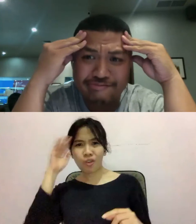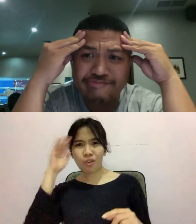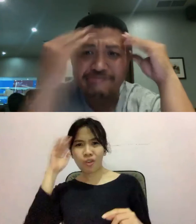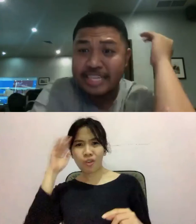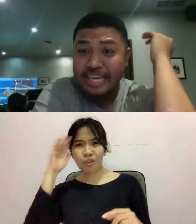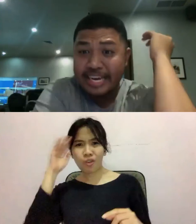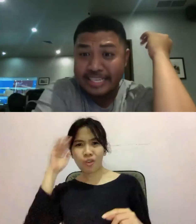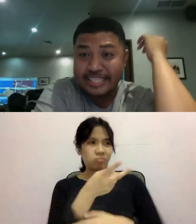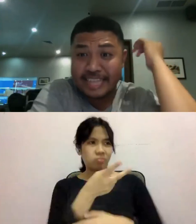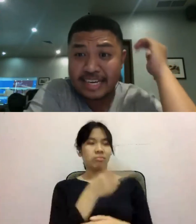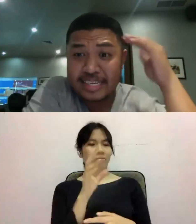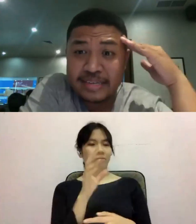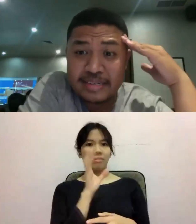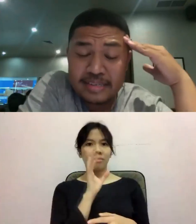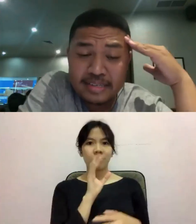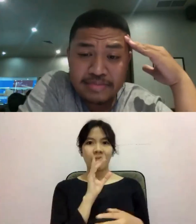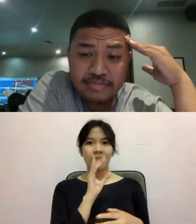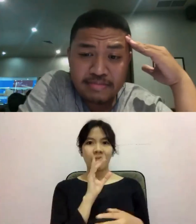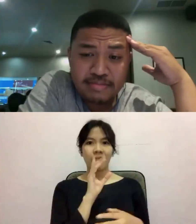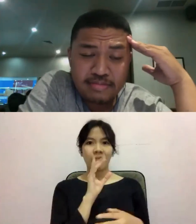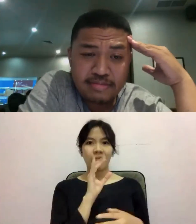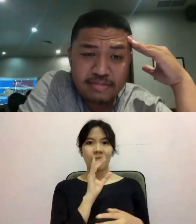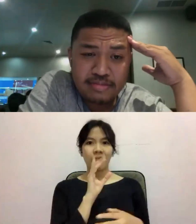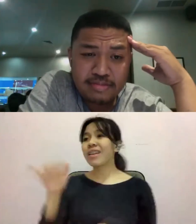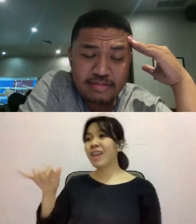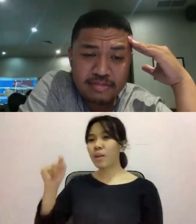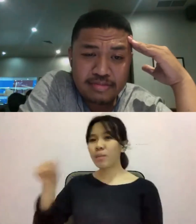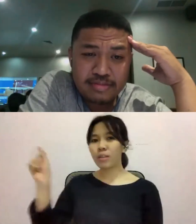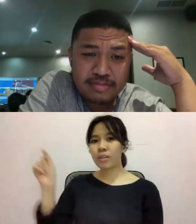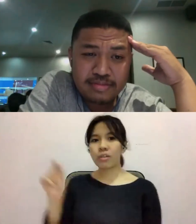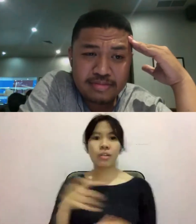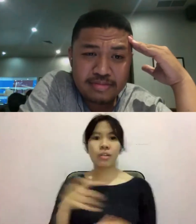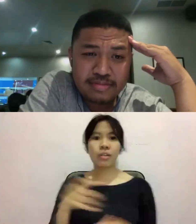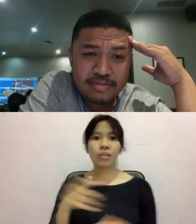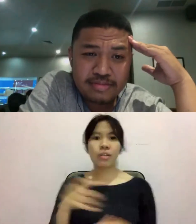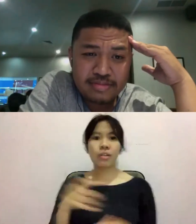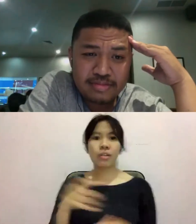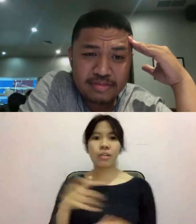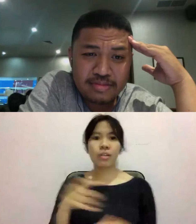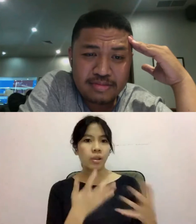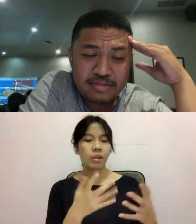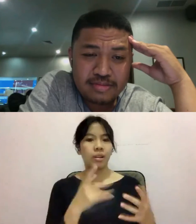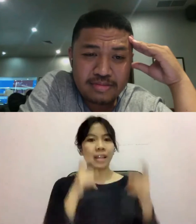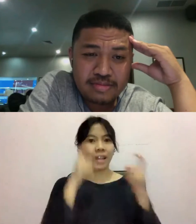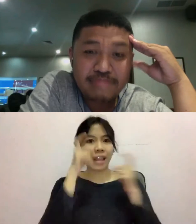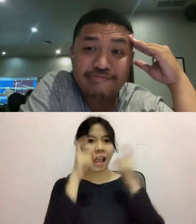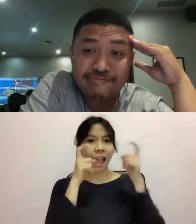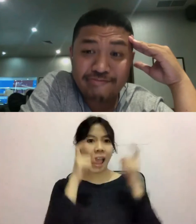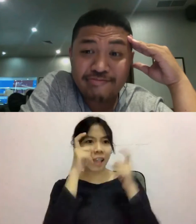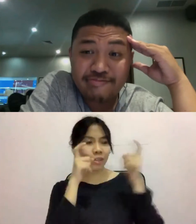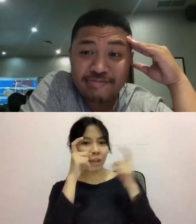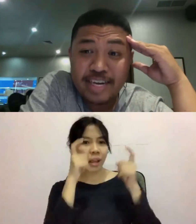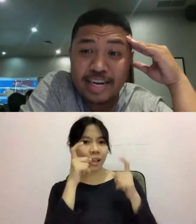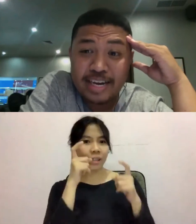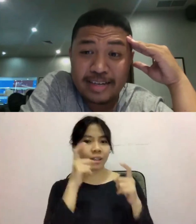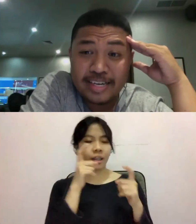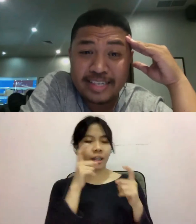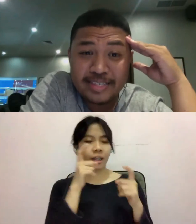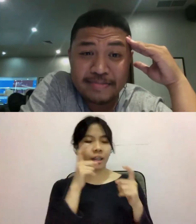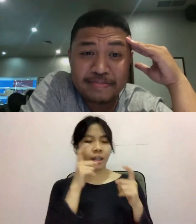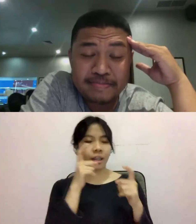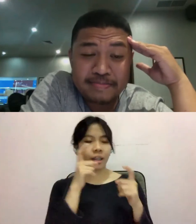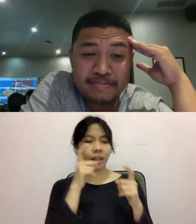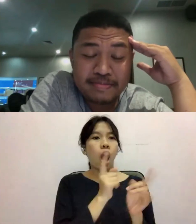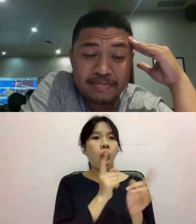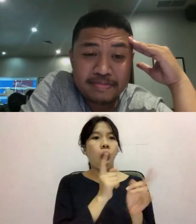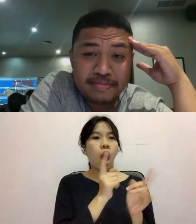tough. Yes, exactly. And those touchy expression belongs to the female gender. Yeah, And so yes. in